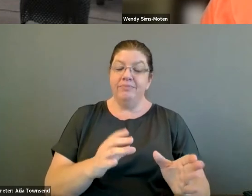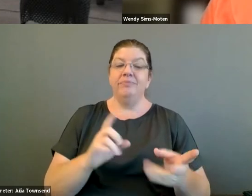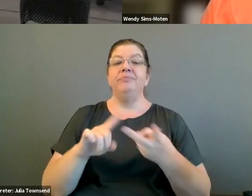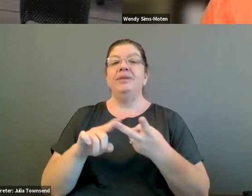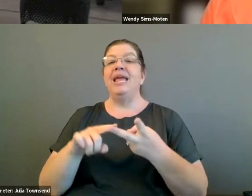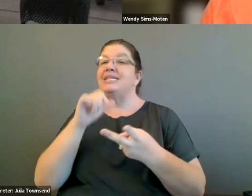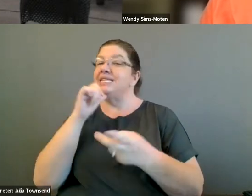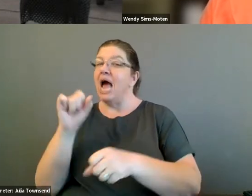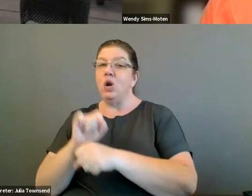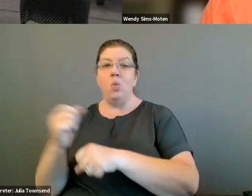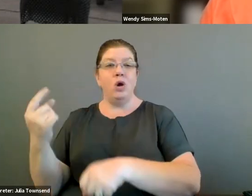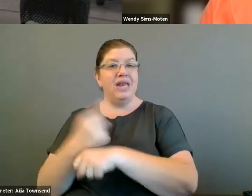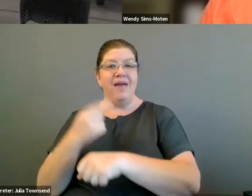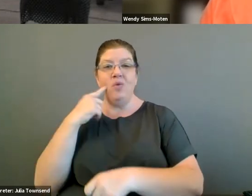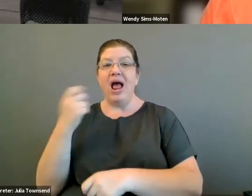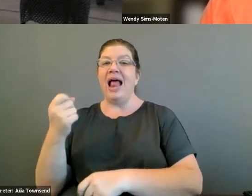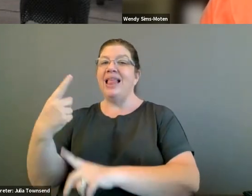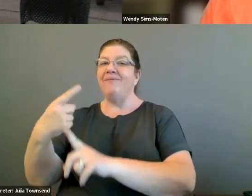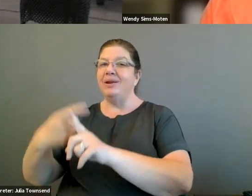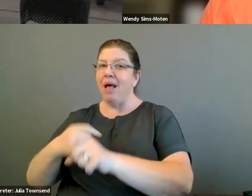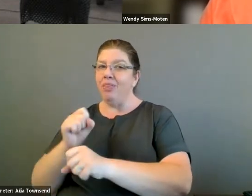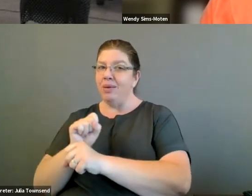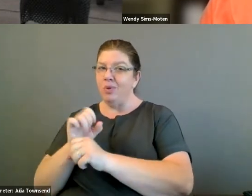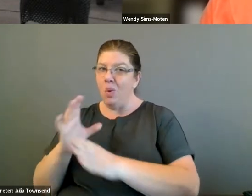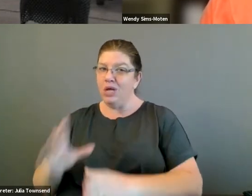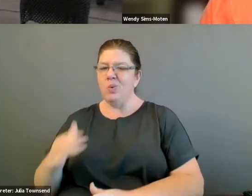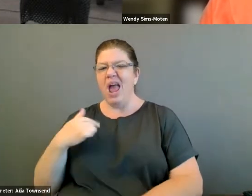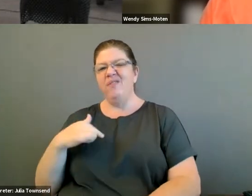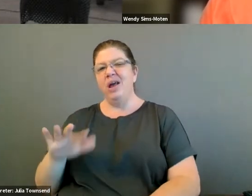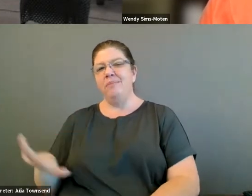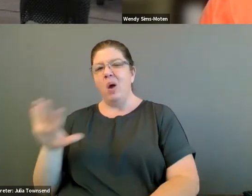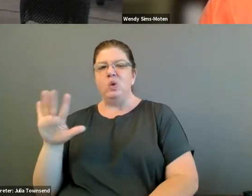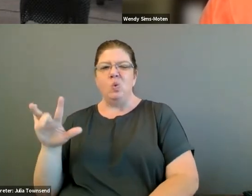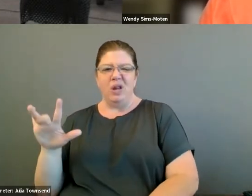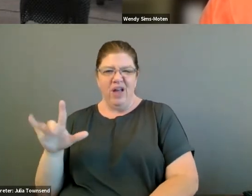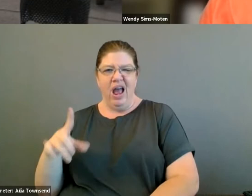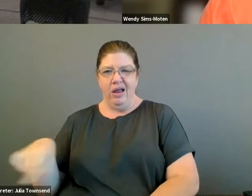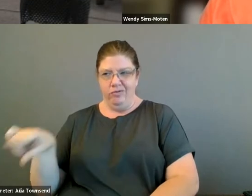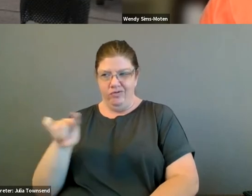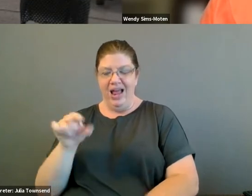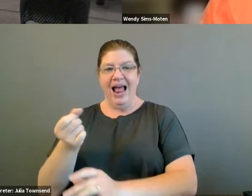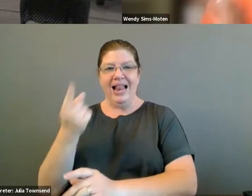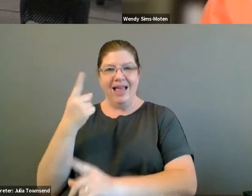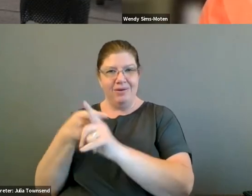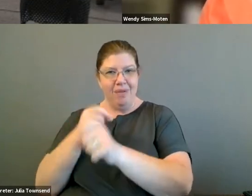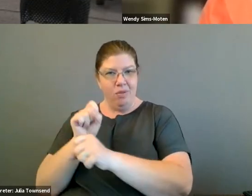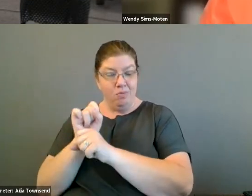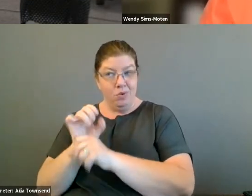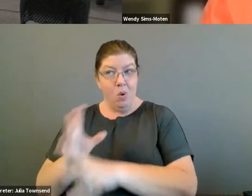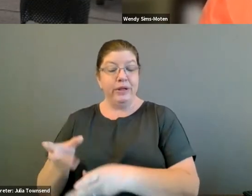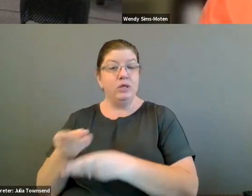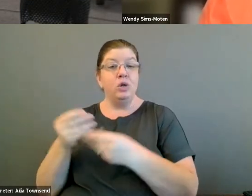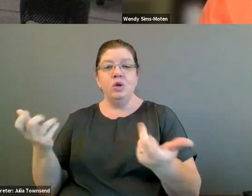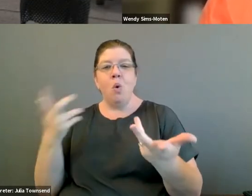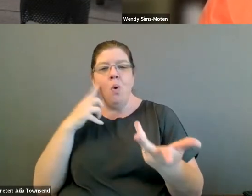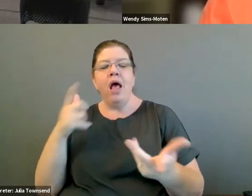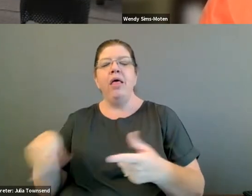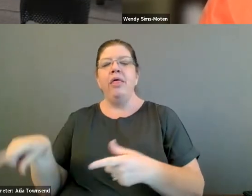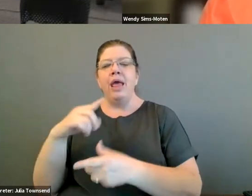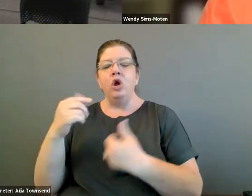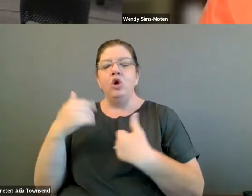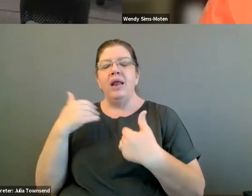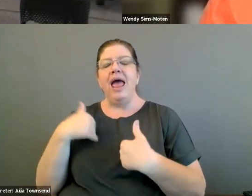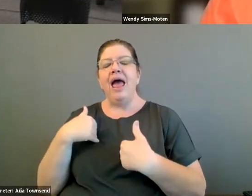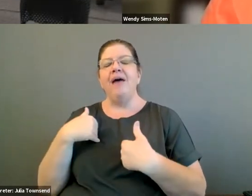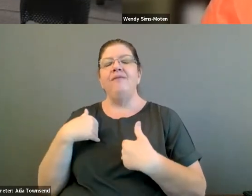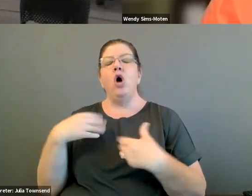11-month employees, and we have about 25 11-month employees. So the solution we came up with was a floater holiday